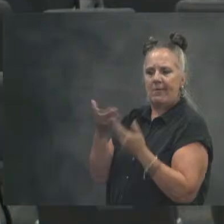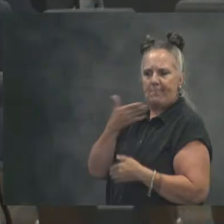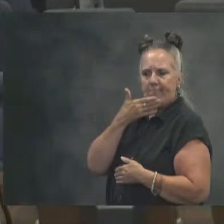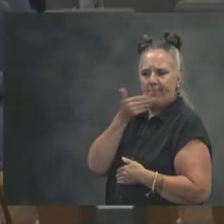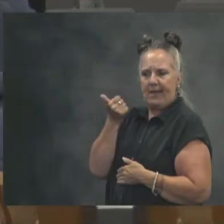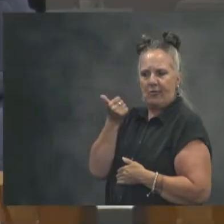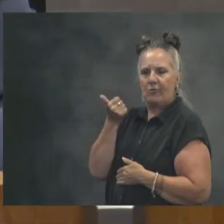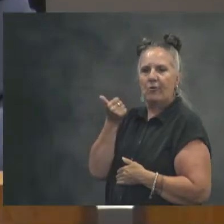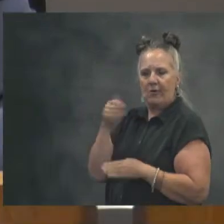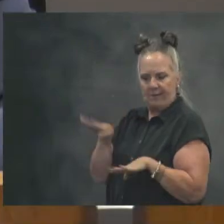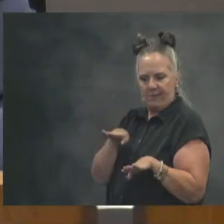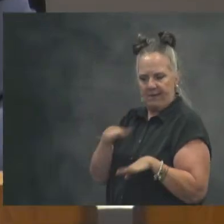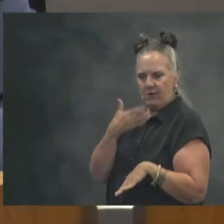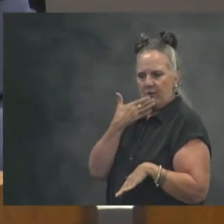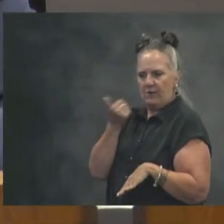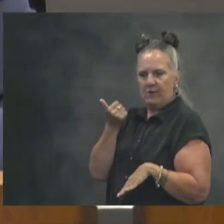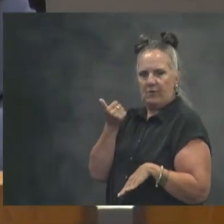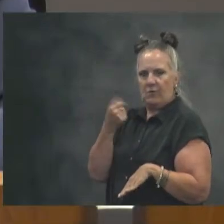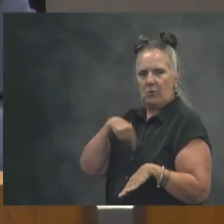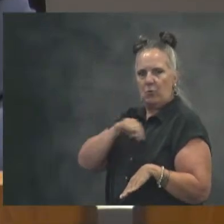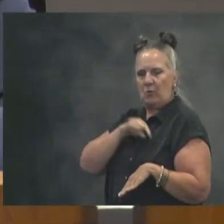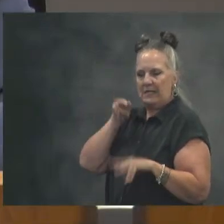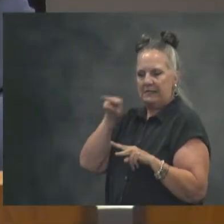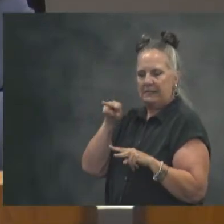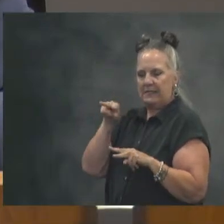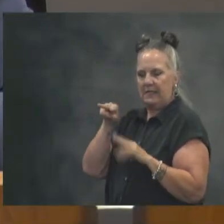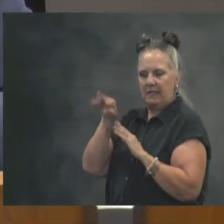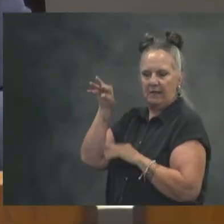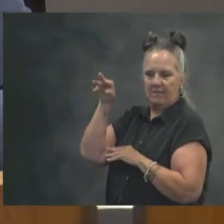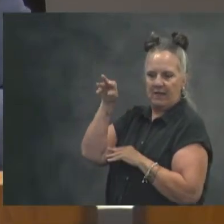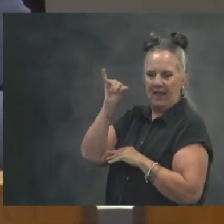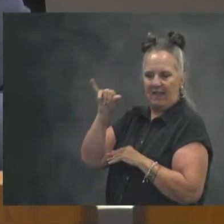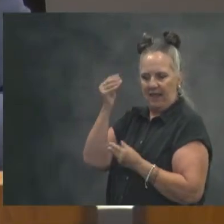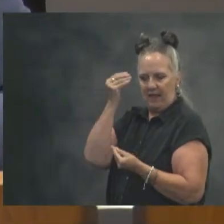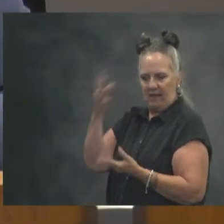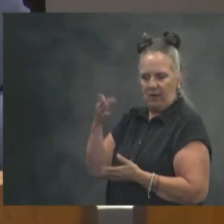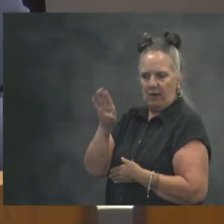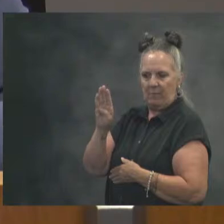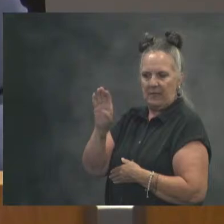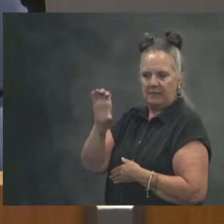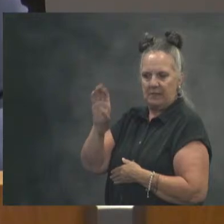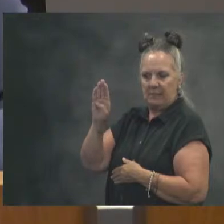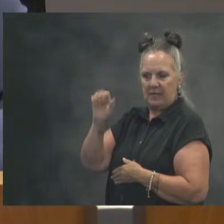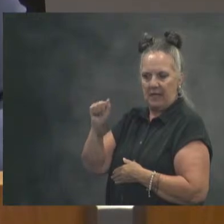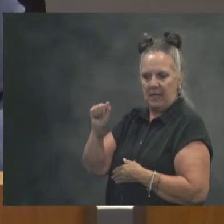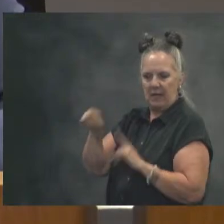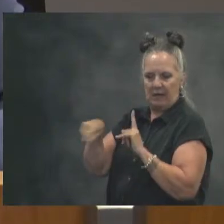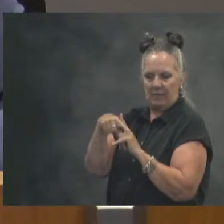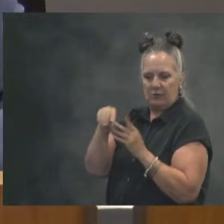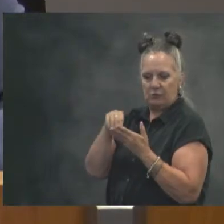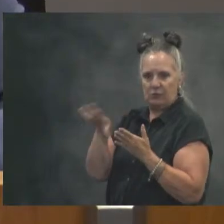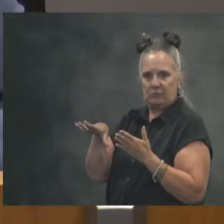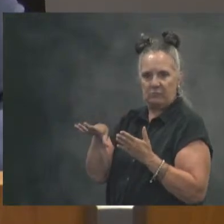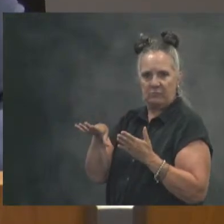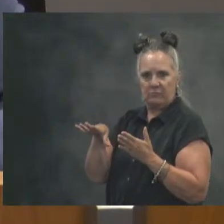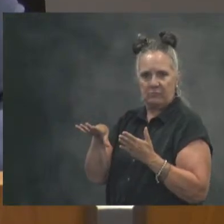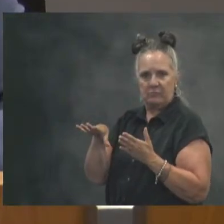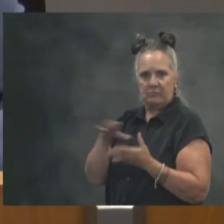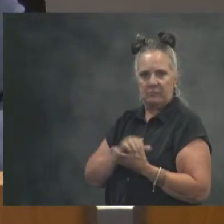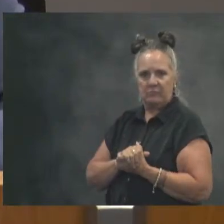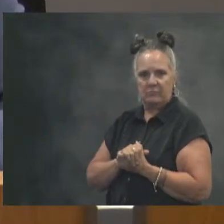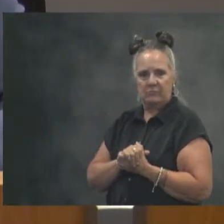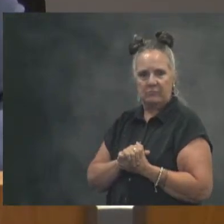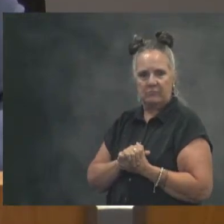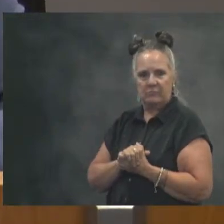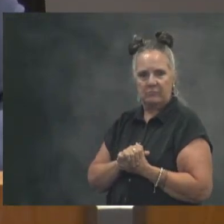better, behaviors are better. Can we see the data that correlates that information with the BCBA and the students? Absolutely. Showing that